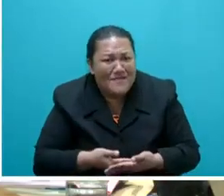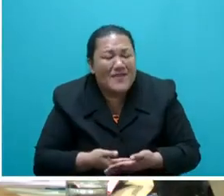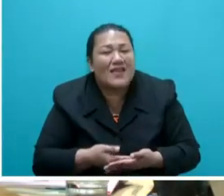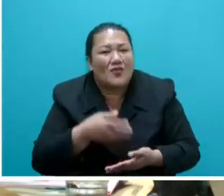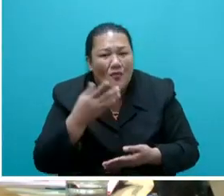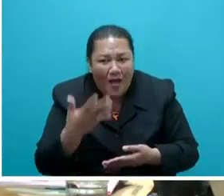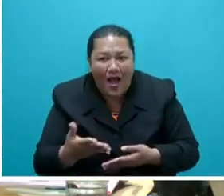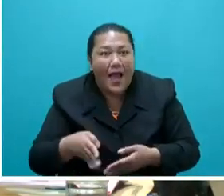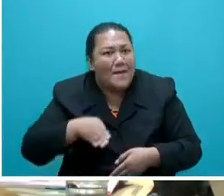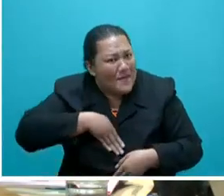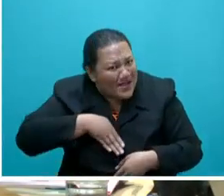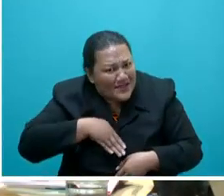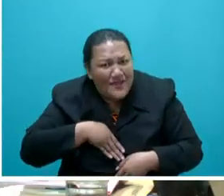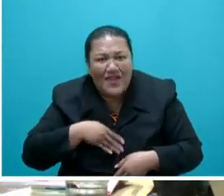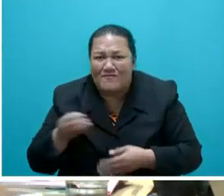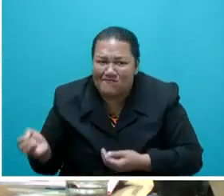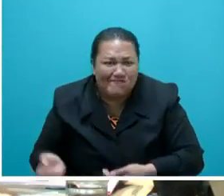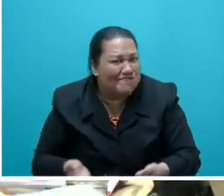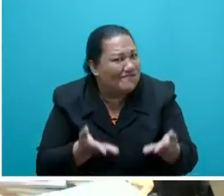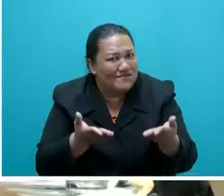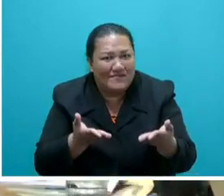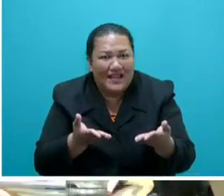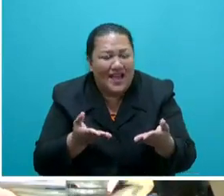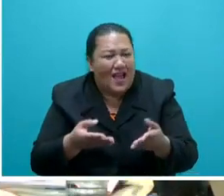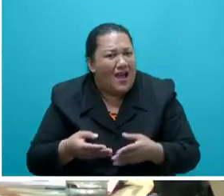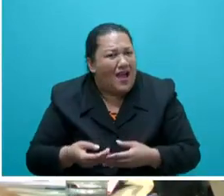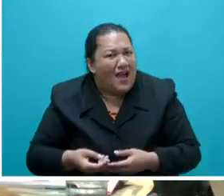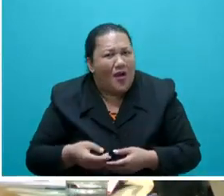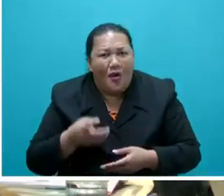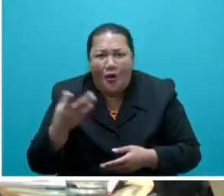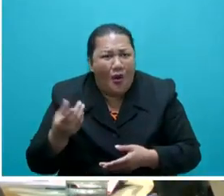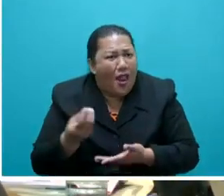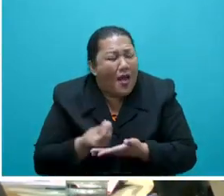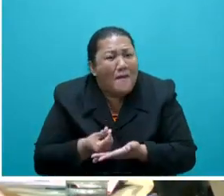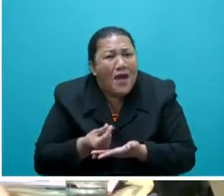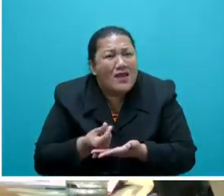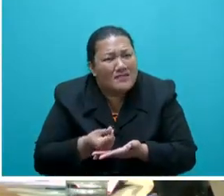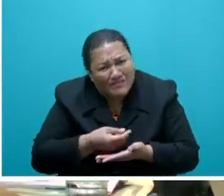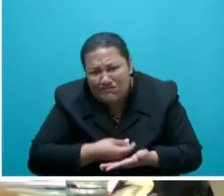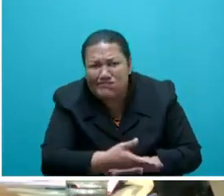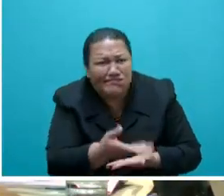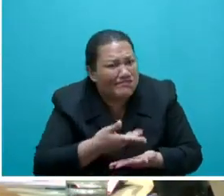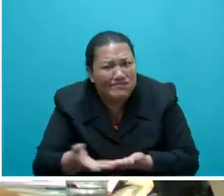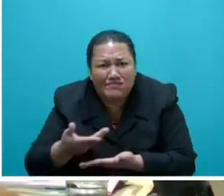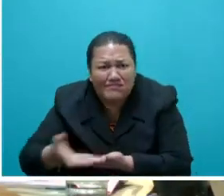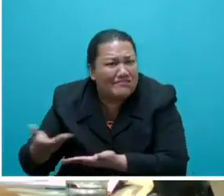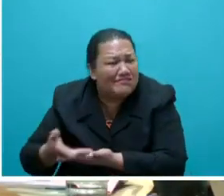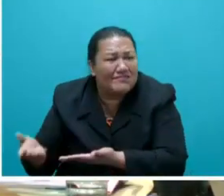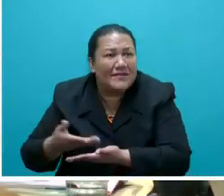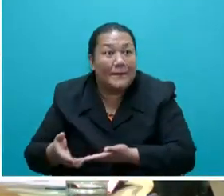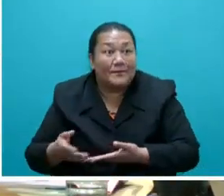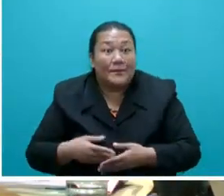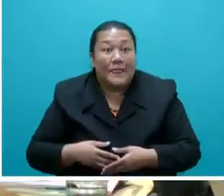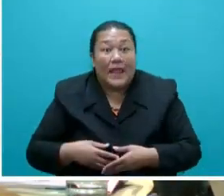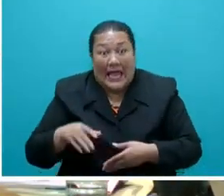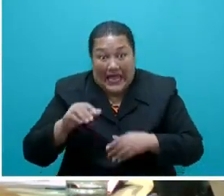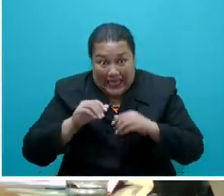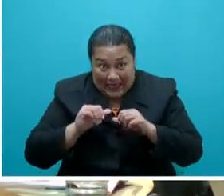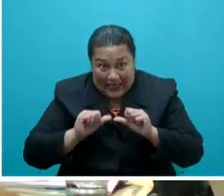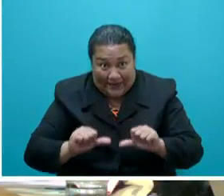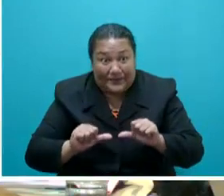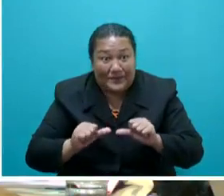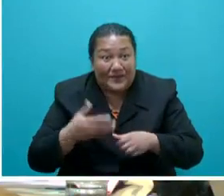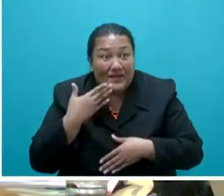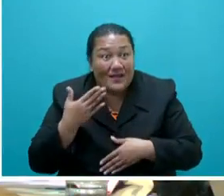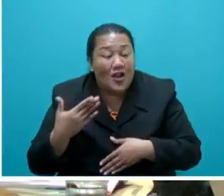Women, Children and Poverty Alleviation, Honorable Speaker. In his speech, His Excellency also spoke about the dismantling